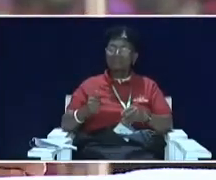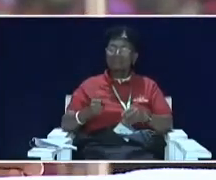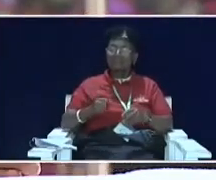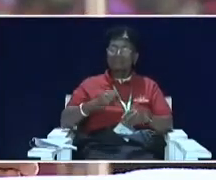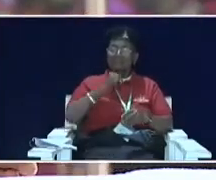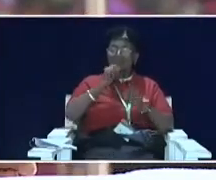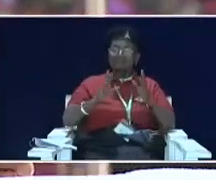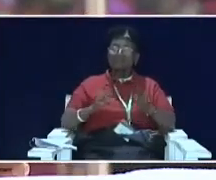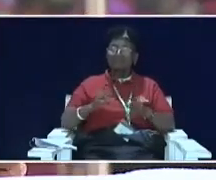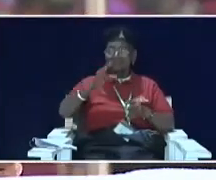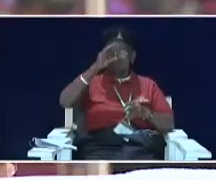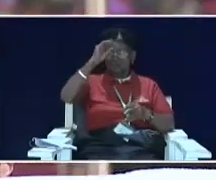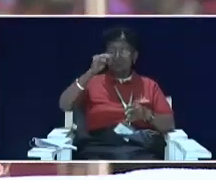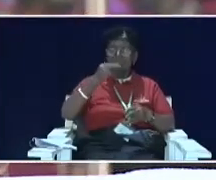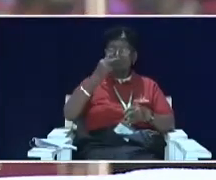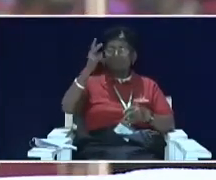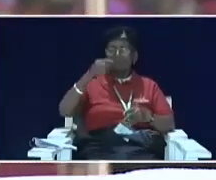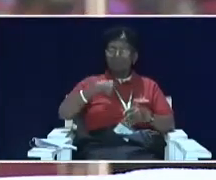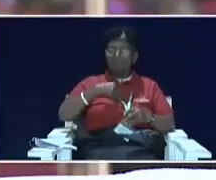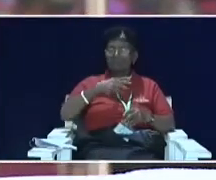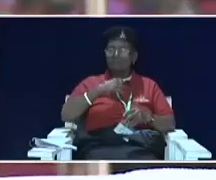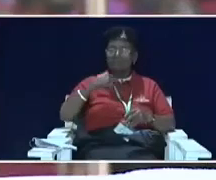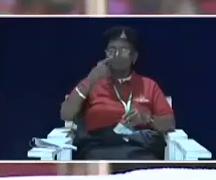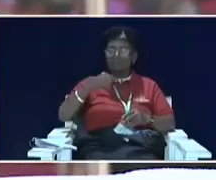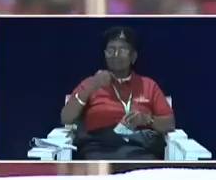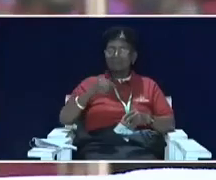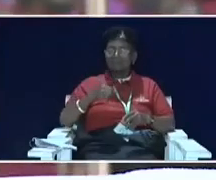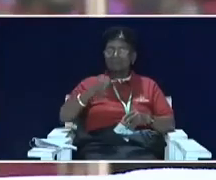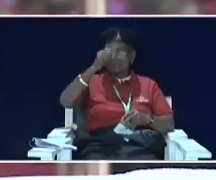and said, Baba Eko.